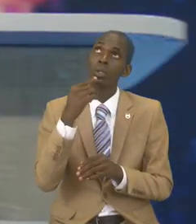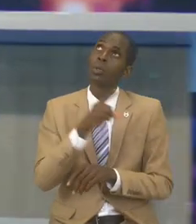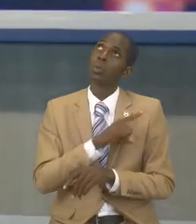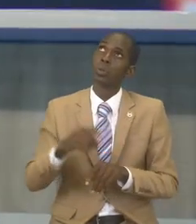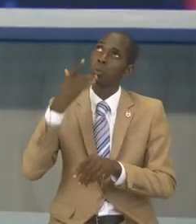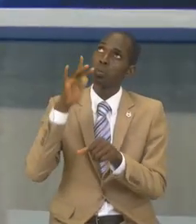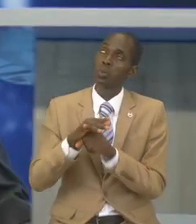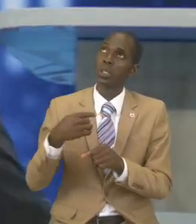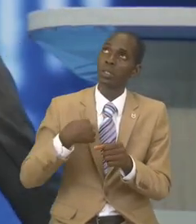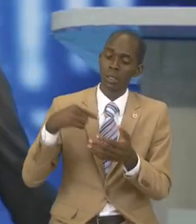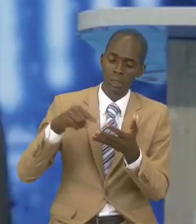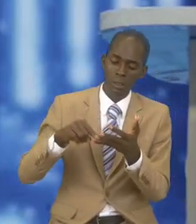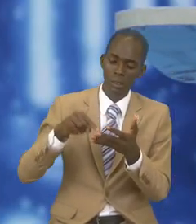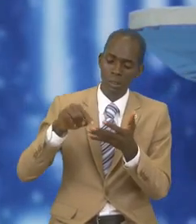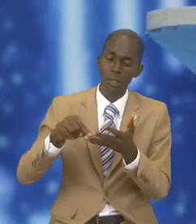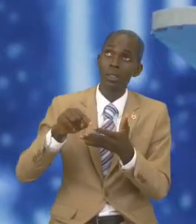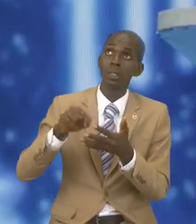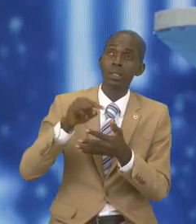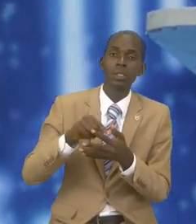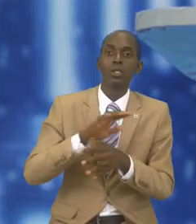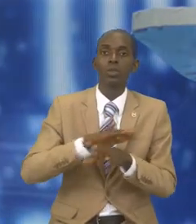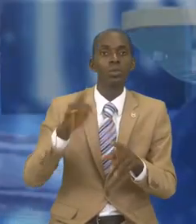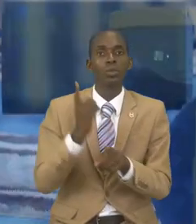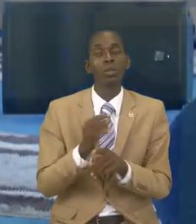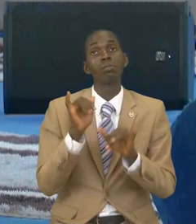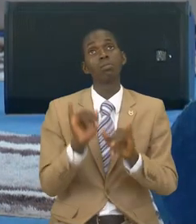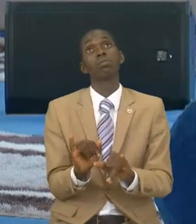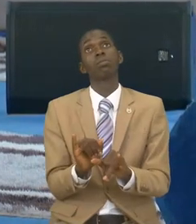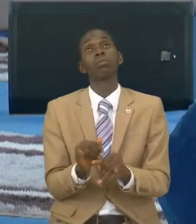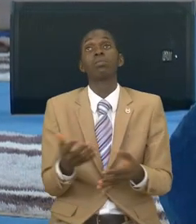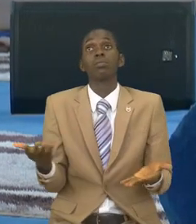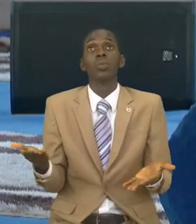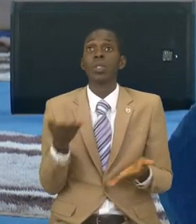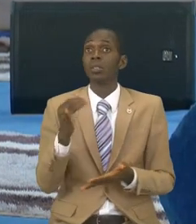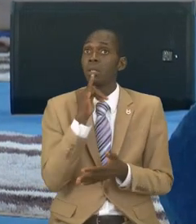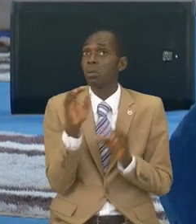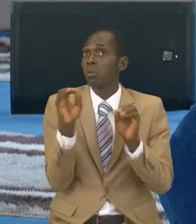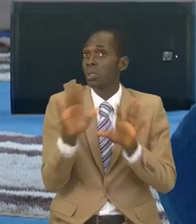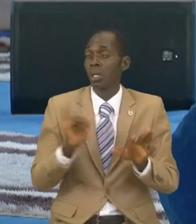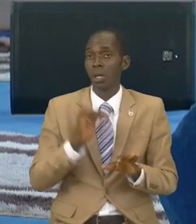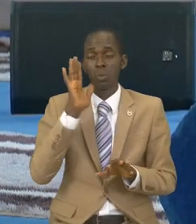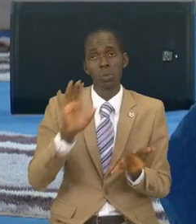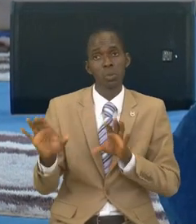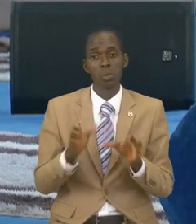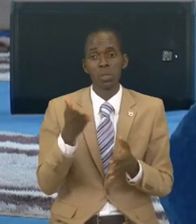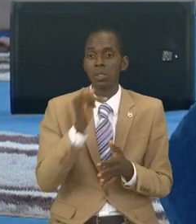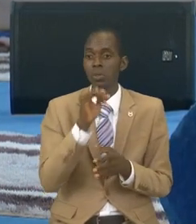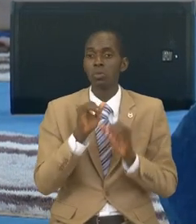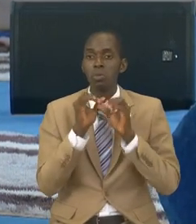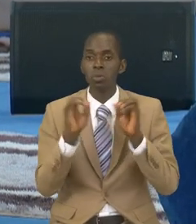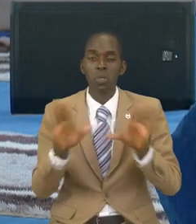you promised me that, don't just stand still there and say, well, there's nothing I will do, there's no price to pay, and there is